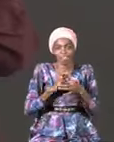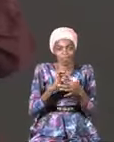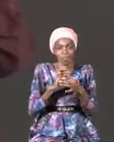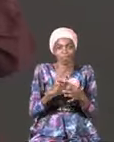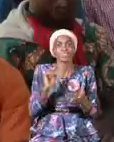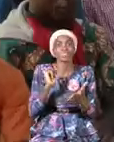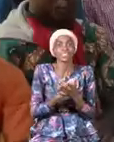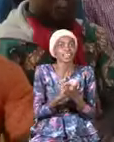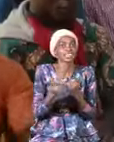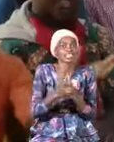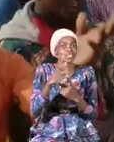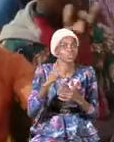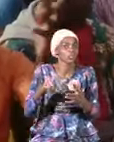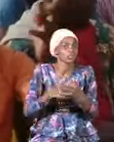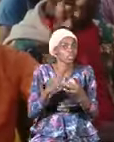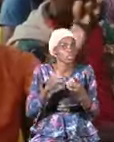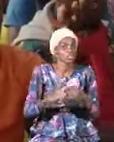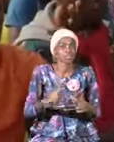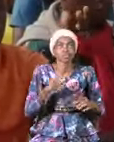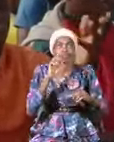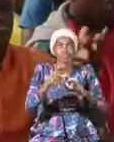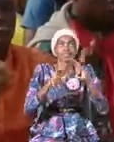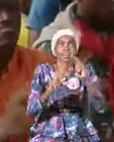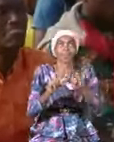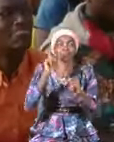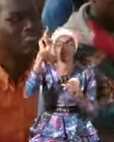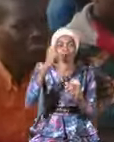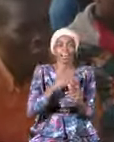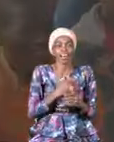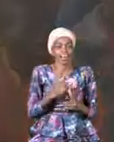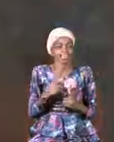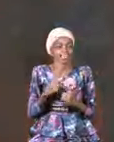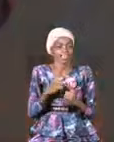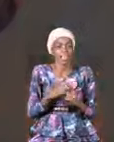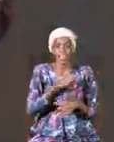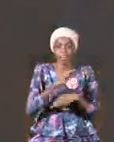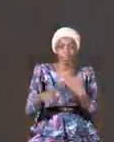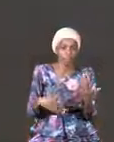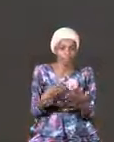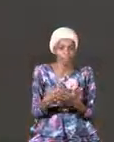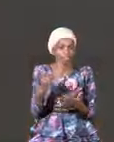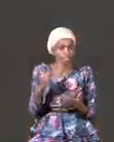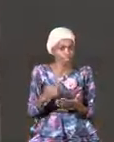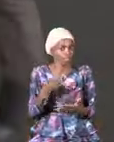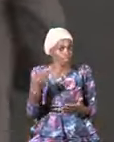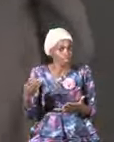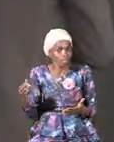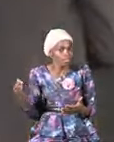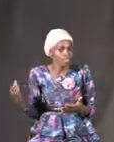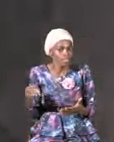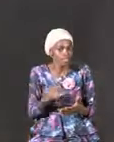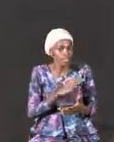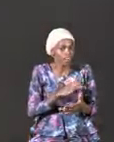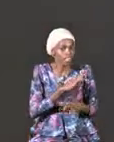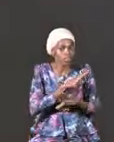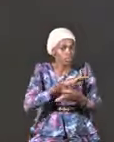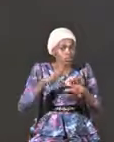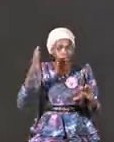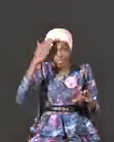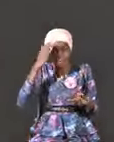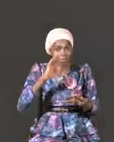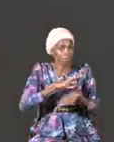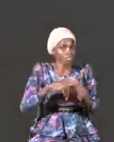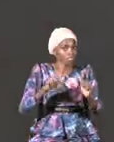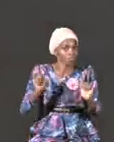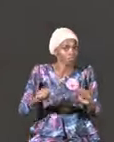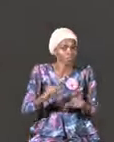to climb up. And then all the qualities that you didn't know were there, all the abilities you didn't